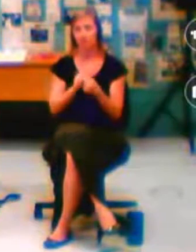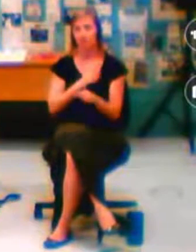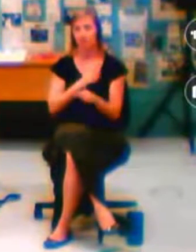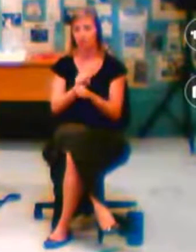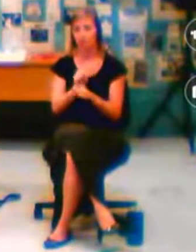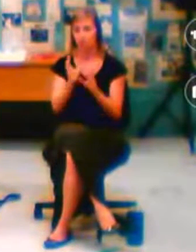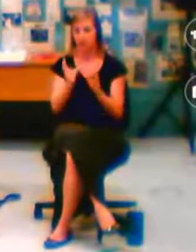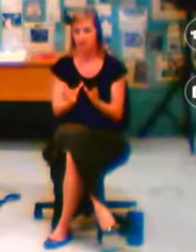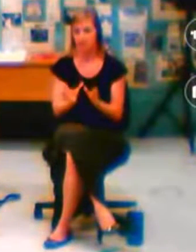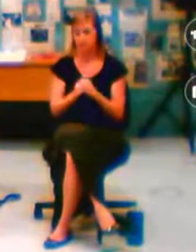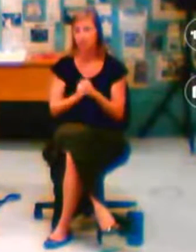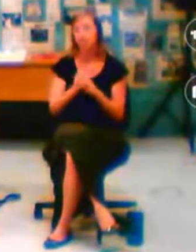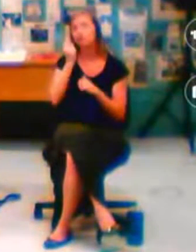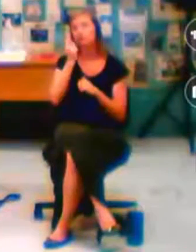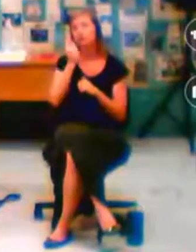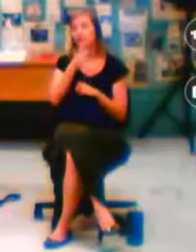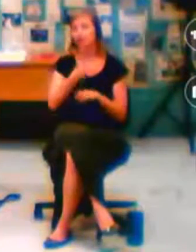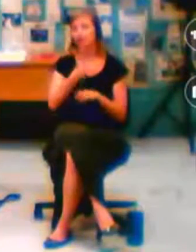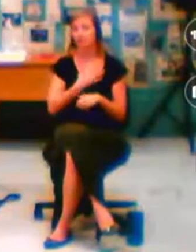David Ball,